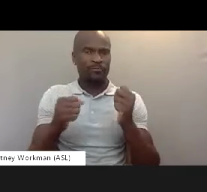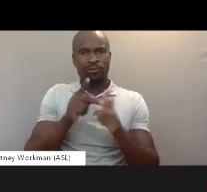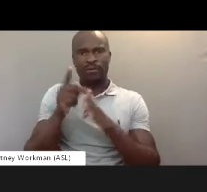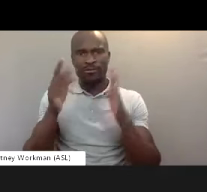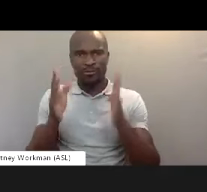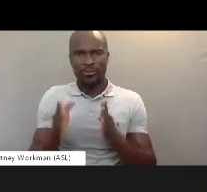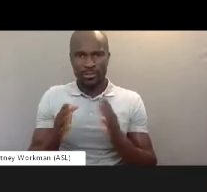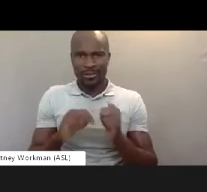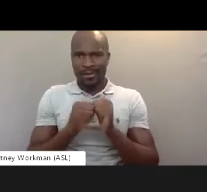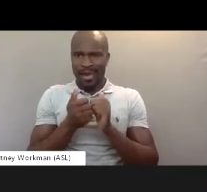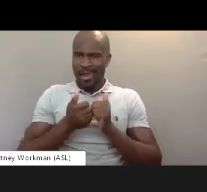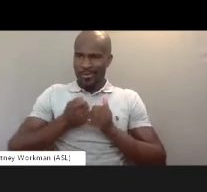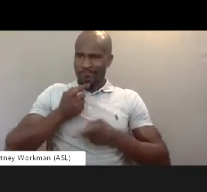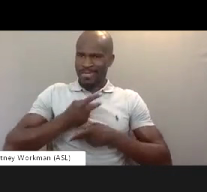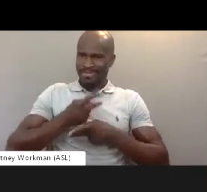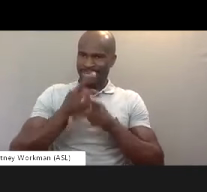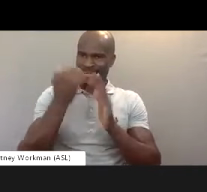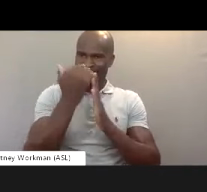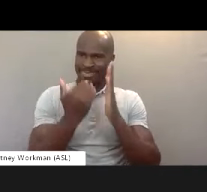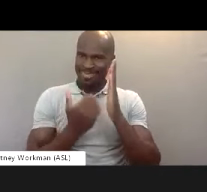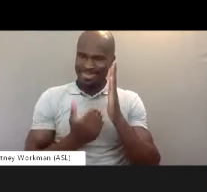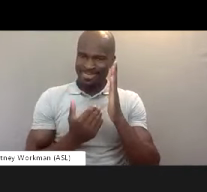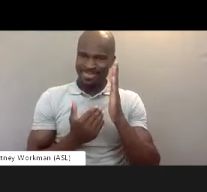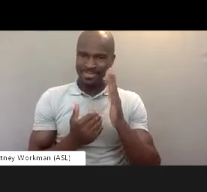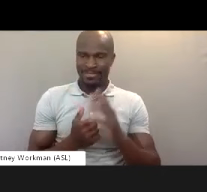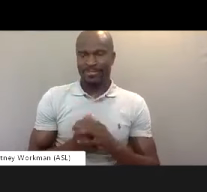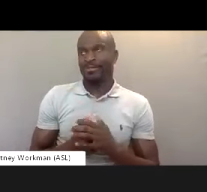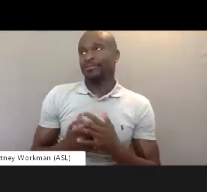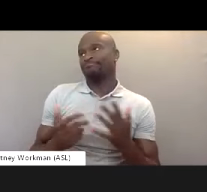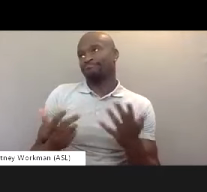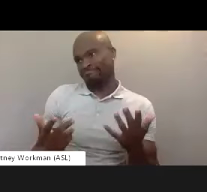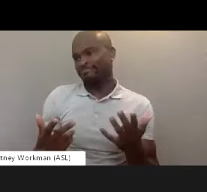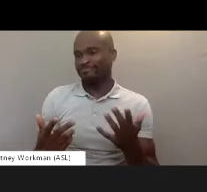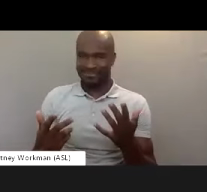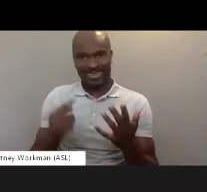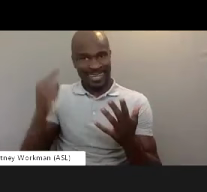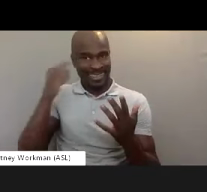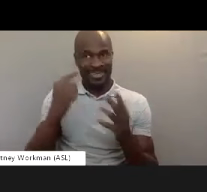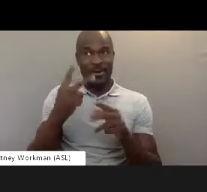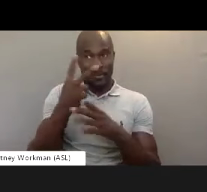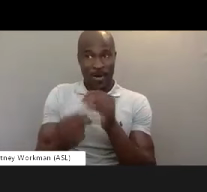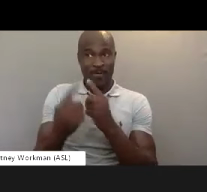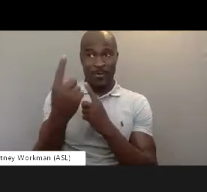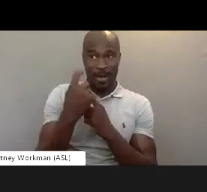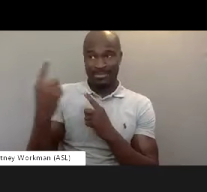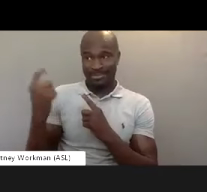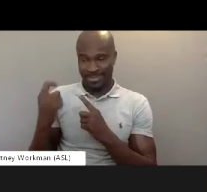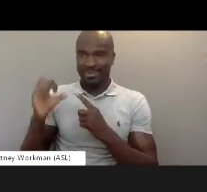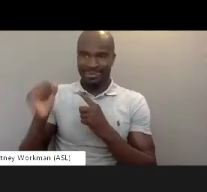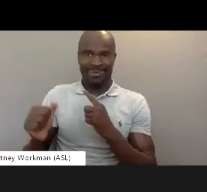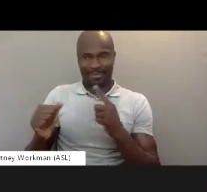Easy So one we for Yeah, right. We probably could spend a whole half a day talking about both of those. I guess succinctly,